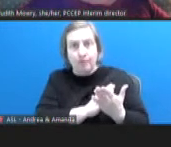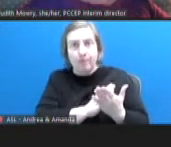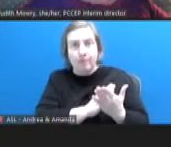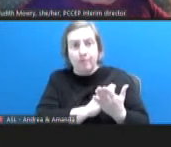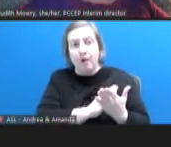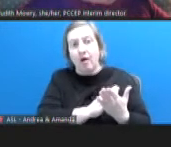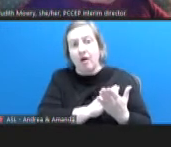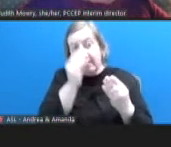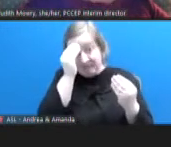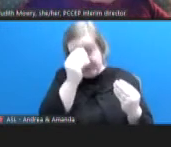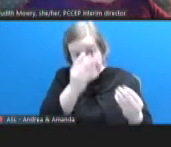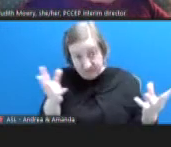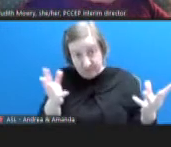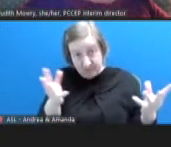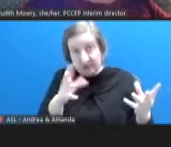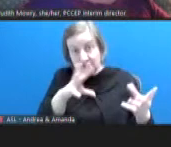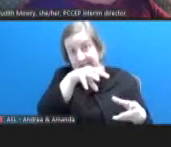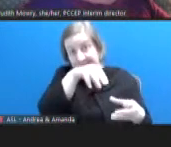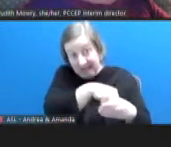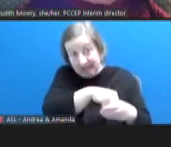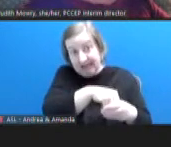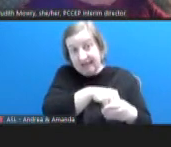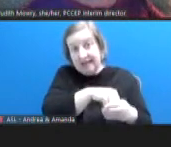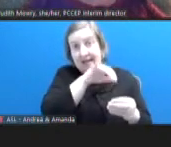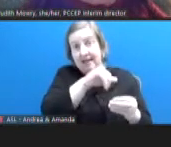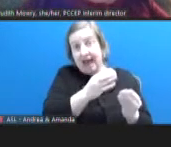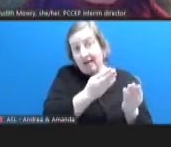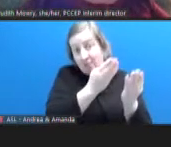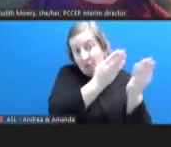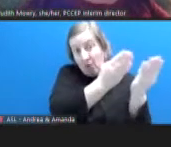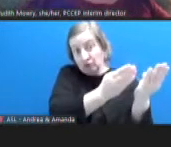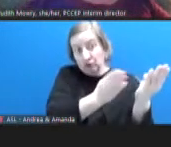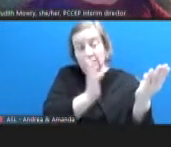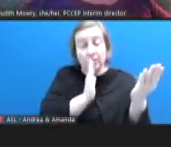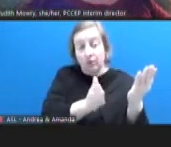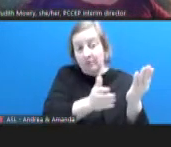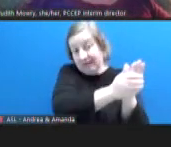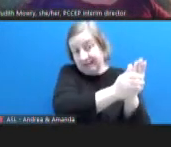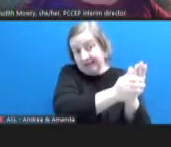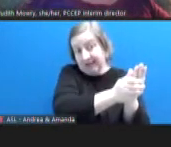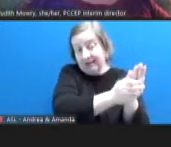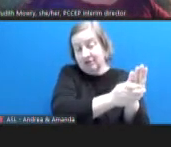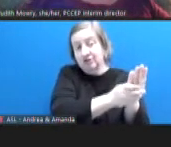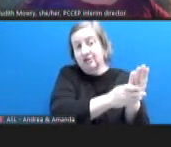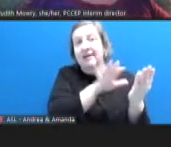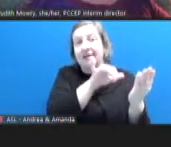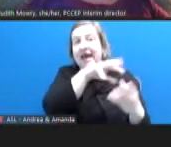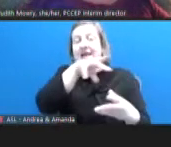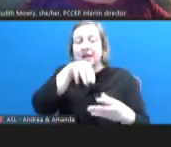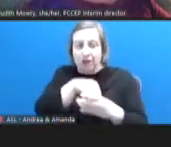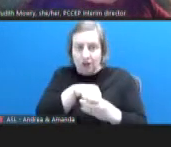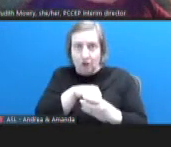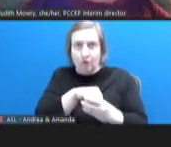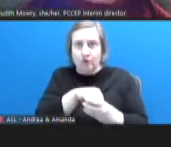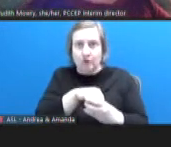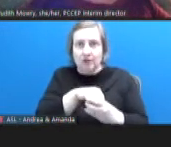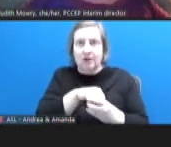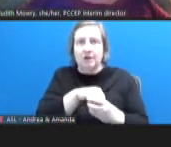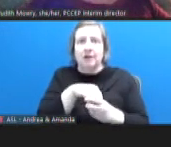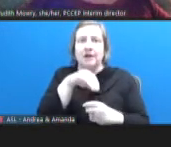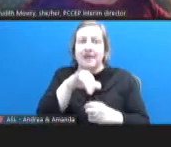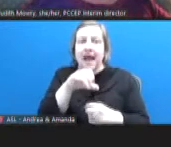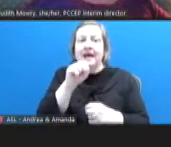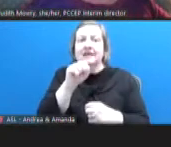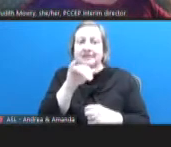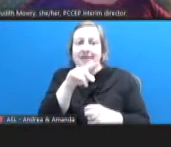part of the information that was contained within that motion that was going to be attached to that included the one slide at